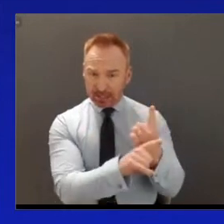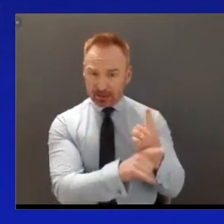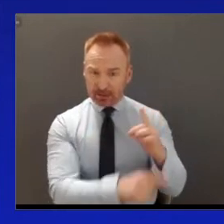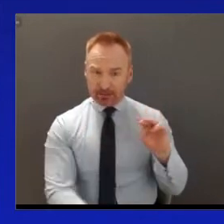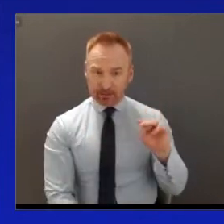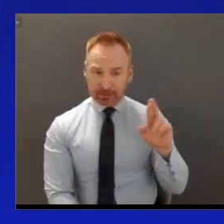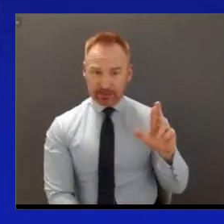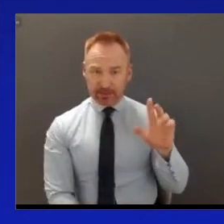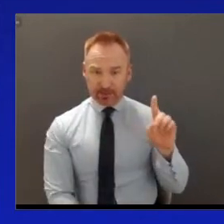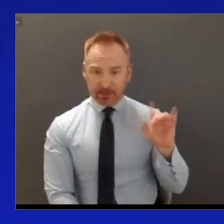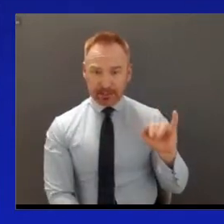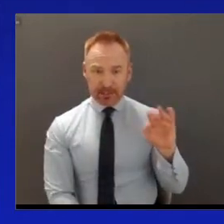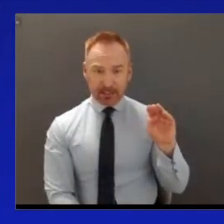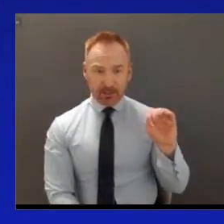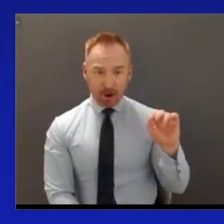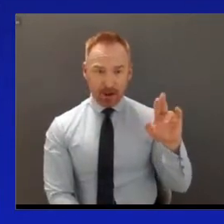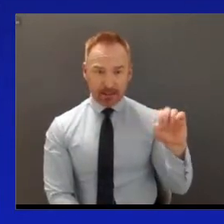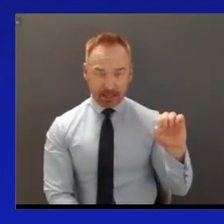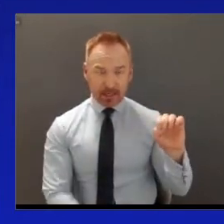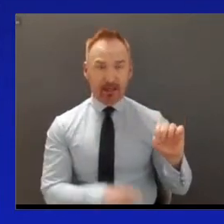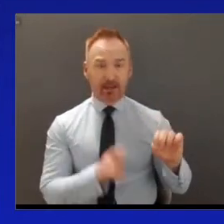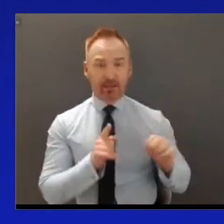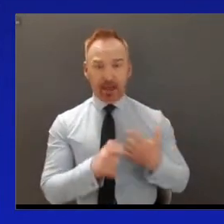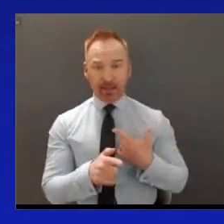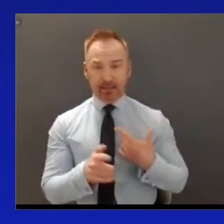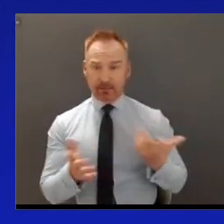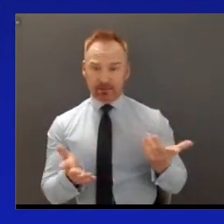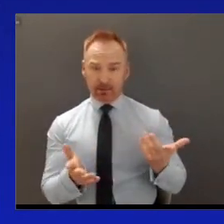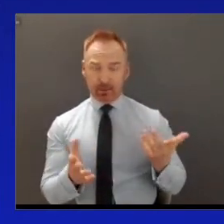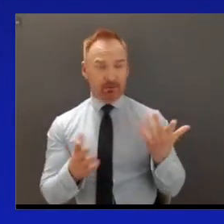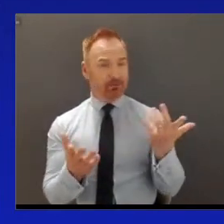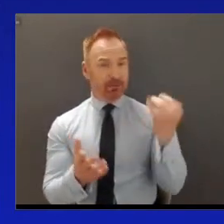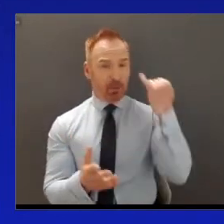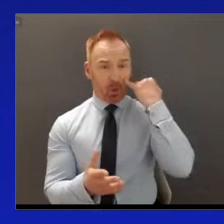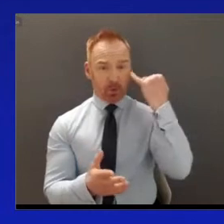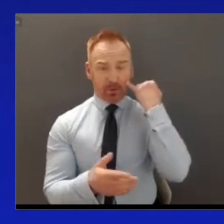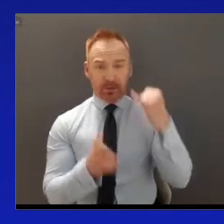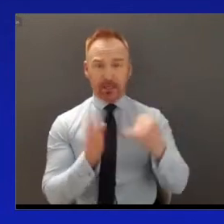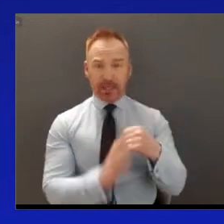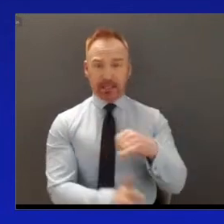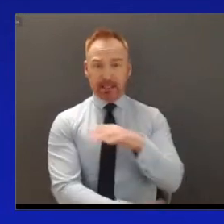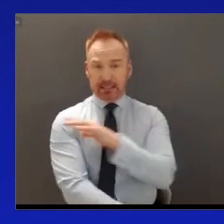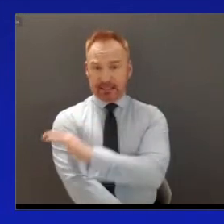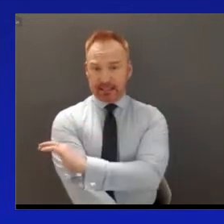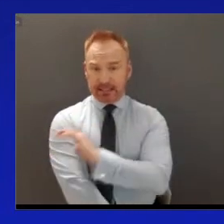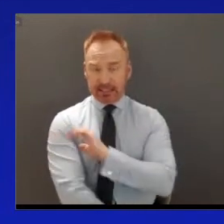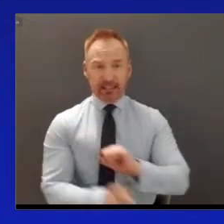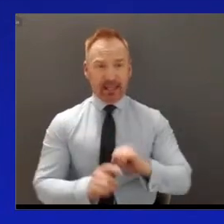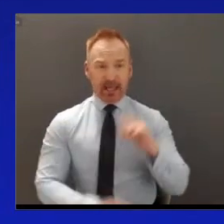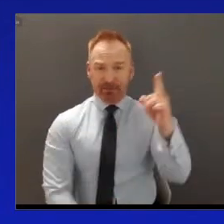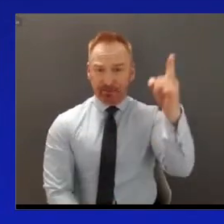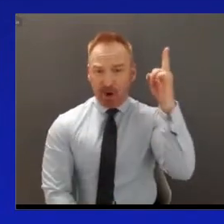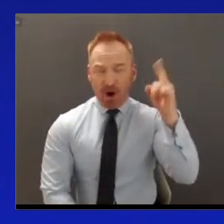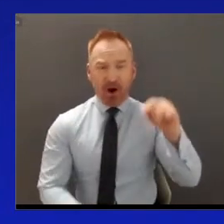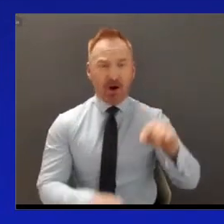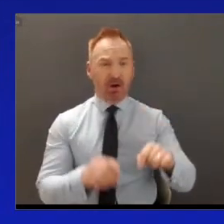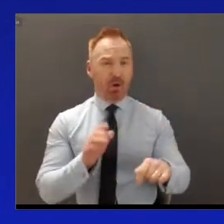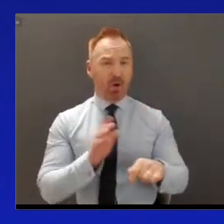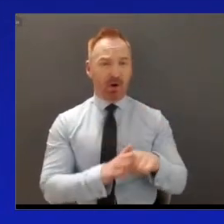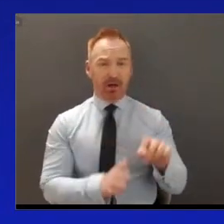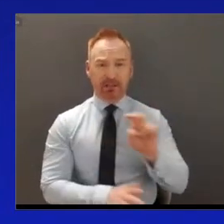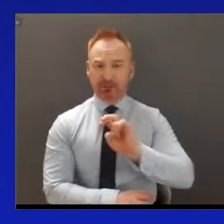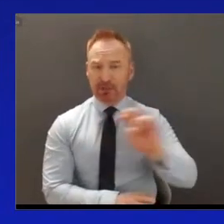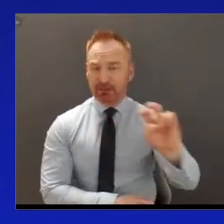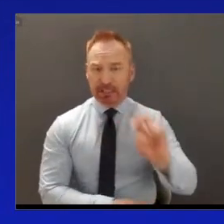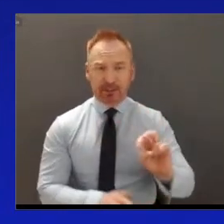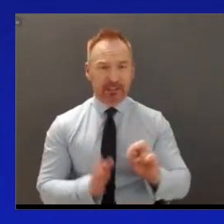vulnerable with no transportation and far from any center. Yes, Councillor, and you're absolutely right. The experience